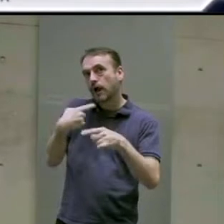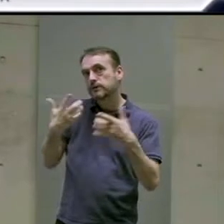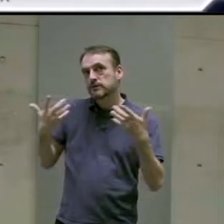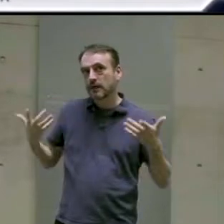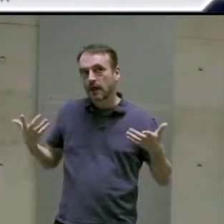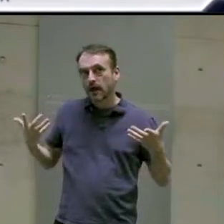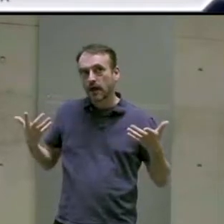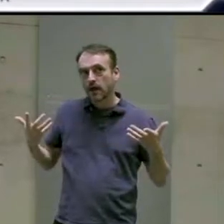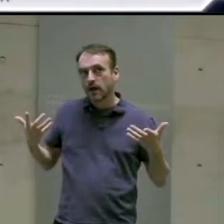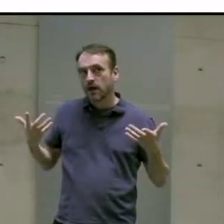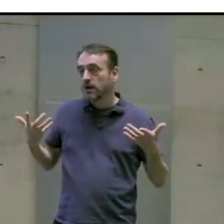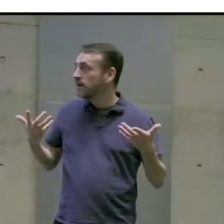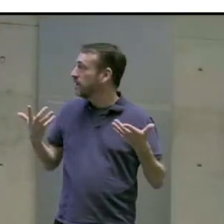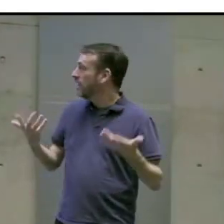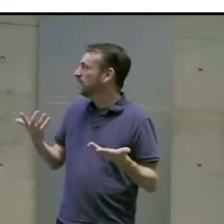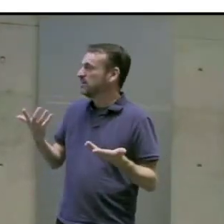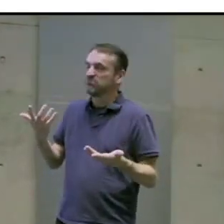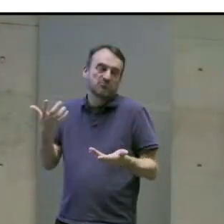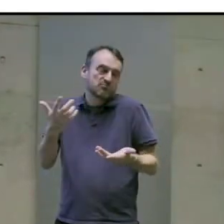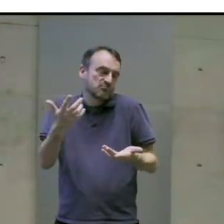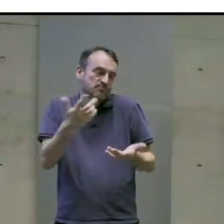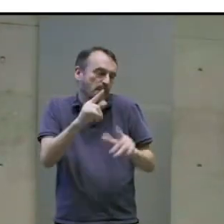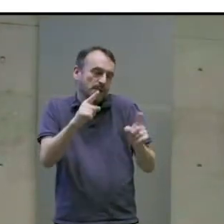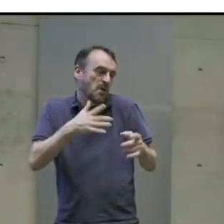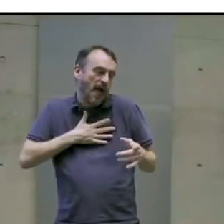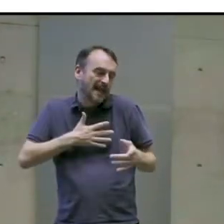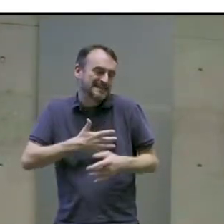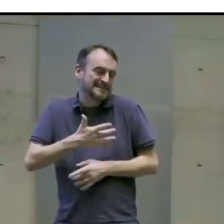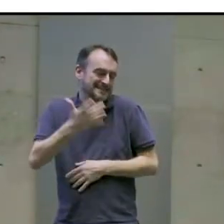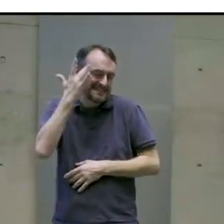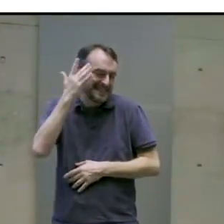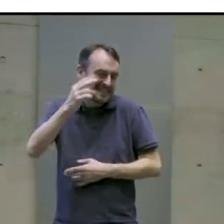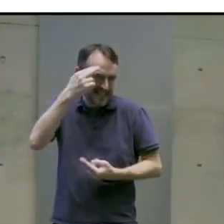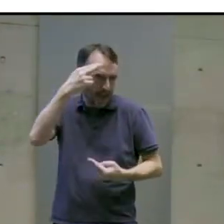make silly names, which some people do, especially on Twitch.